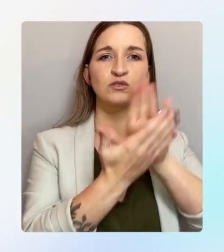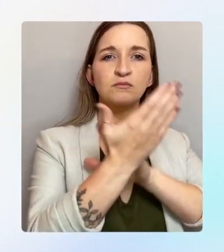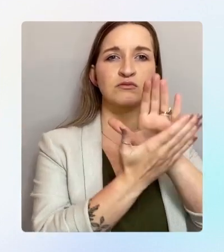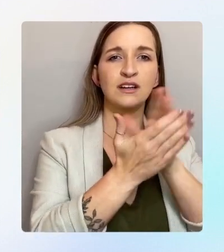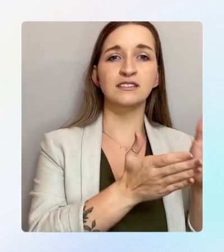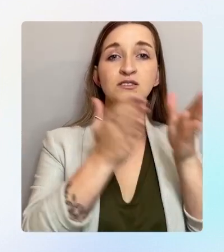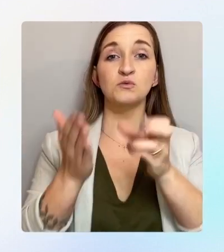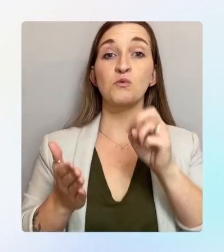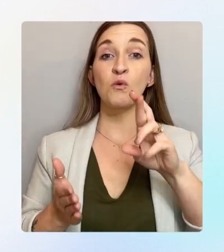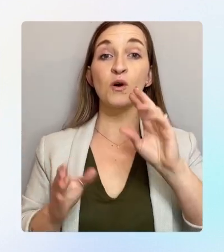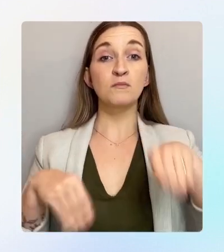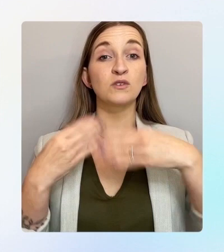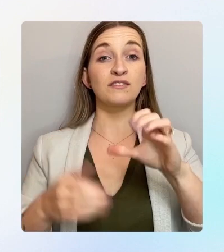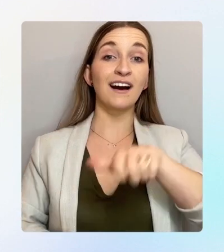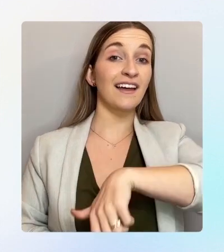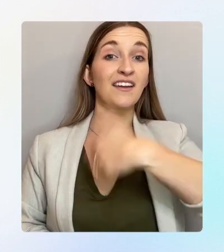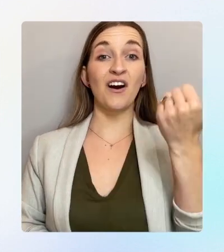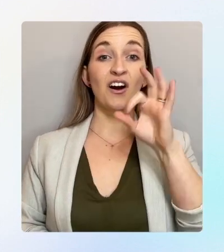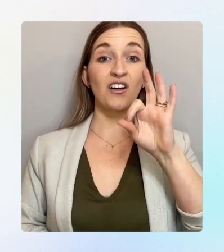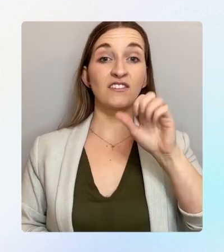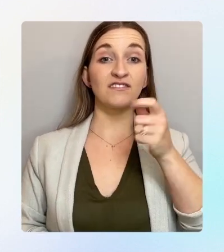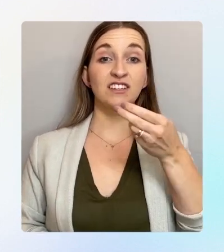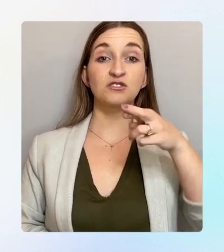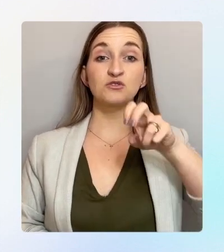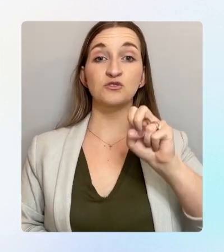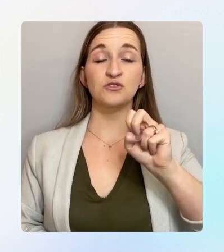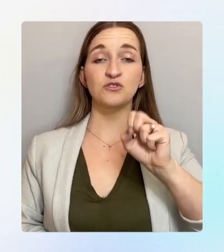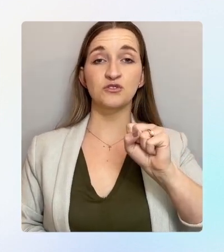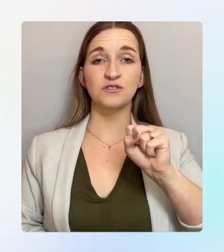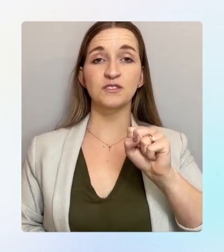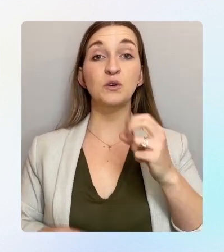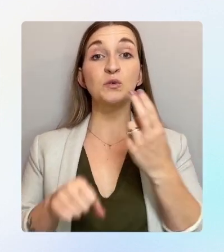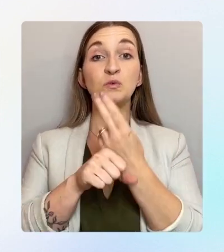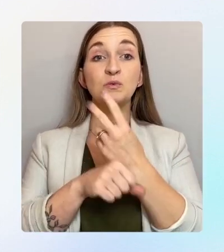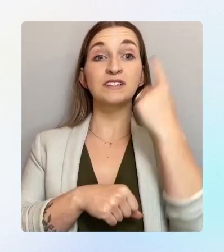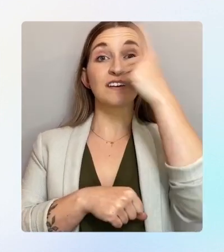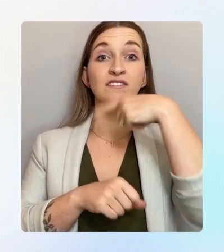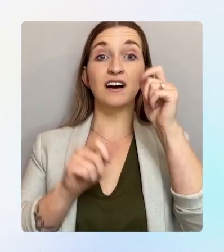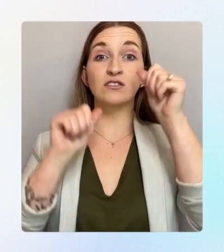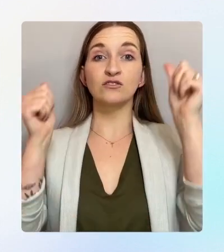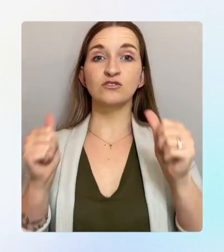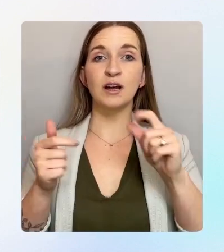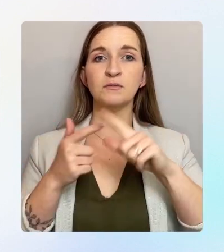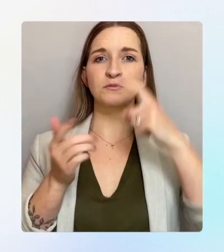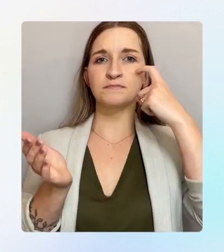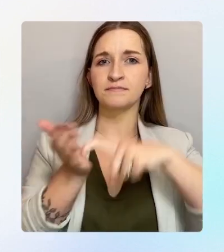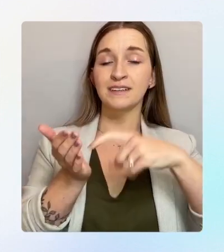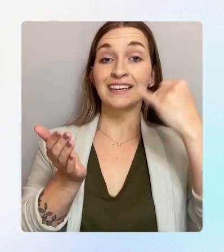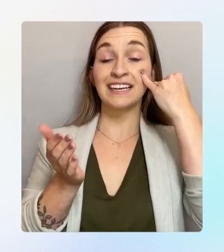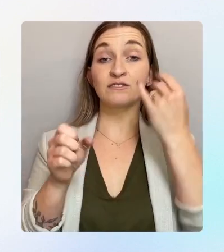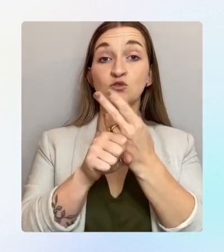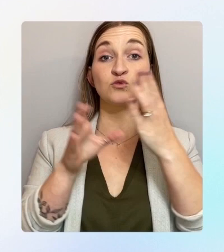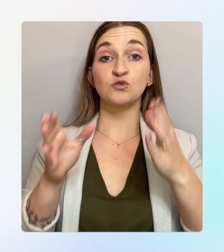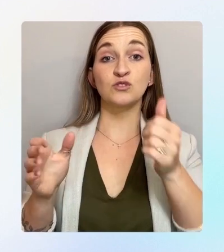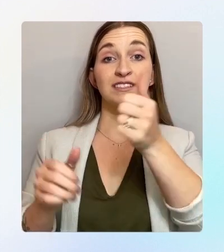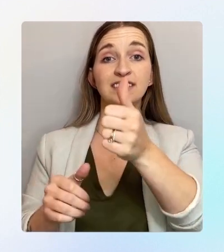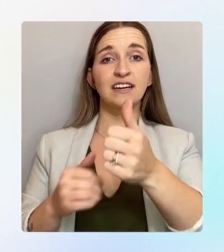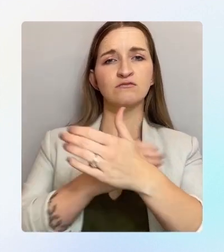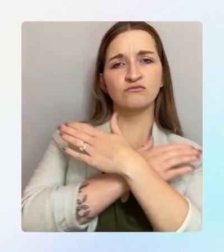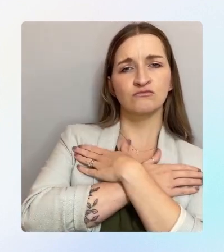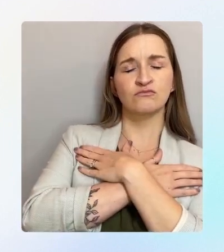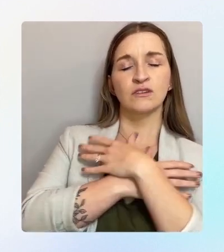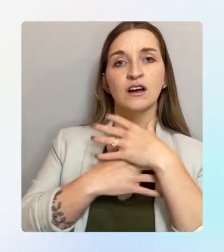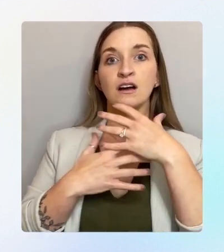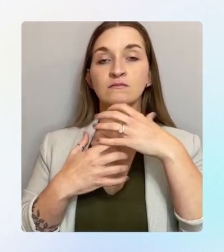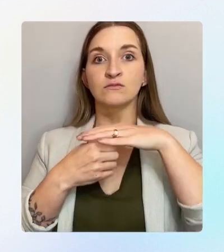embodiment. One might use face blend shapes to detect if the user's relaxed, eye gaze to determine areas of interest